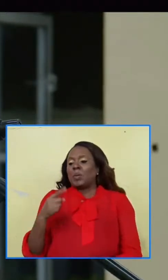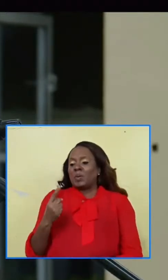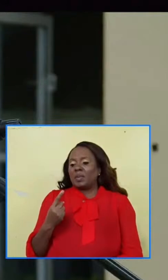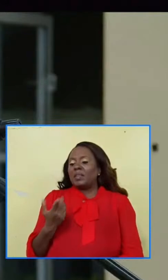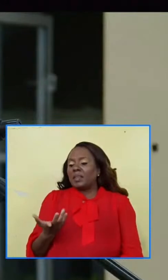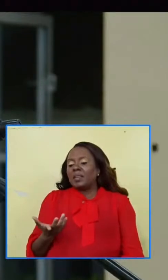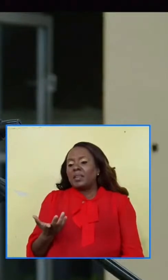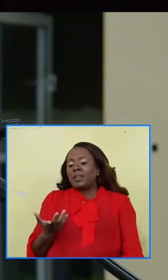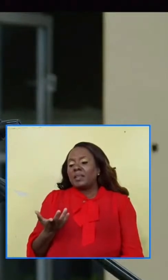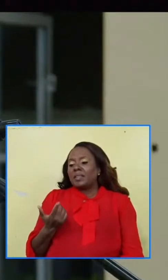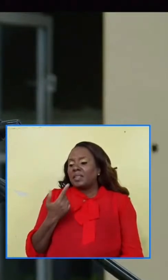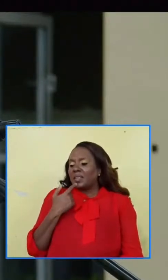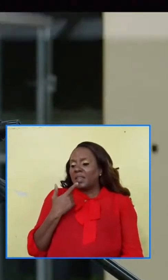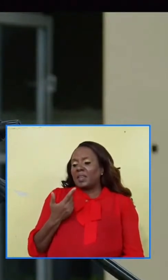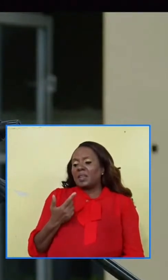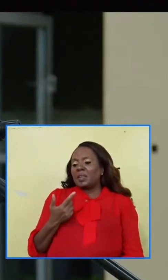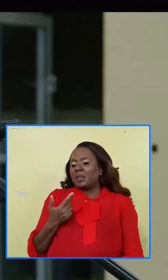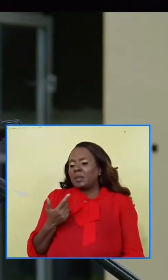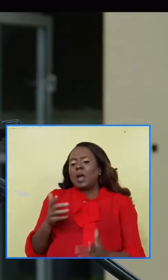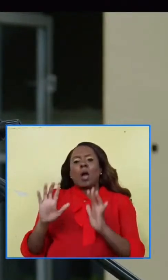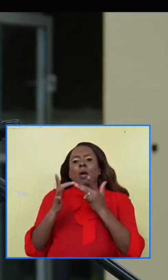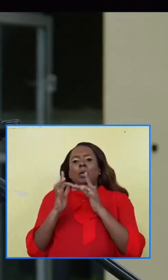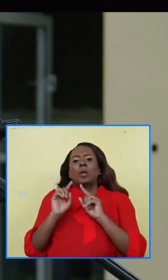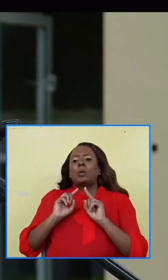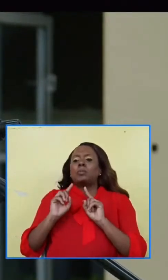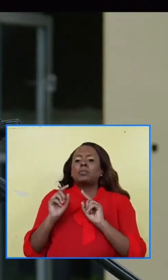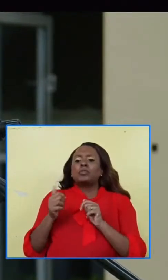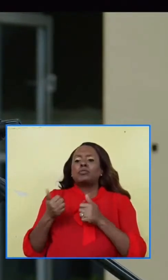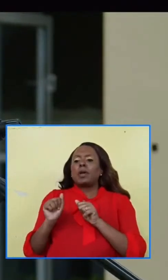saying go online.